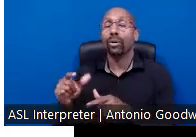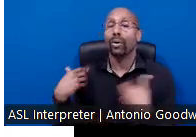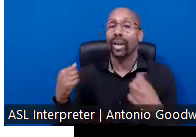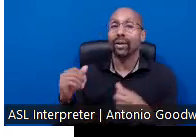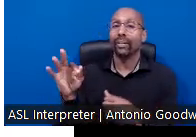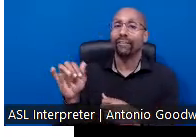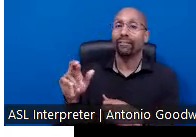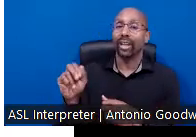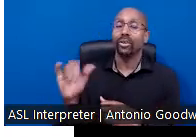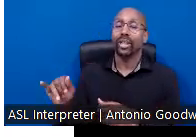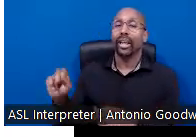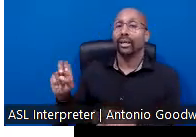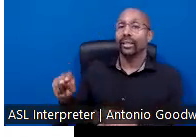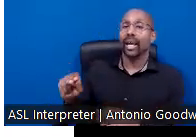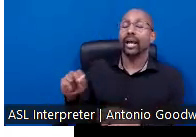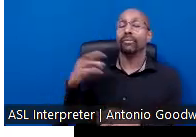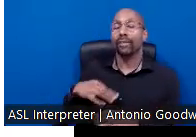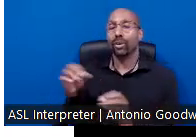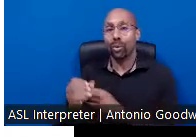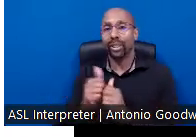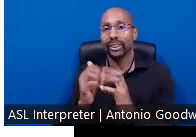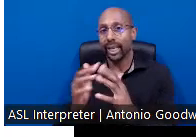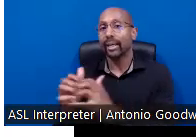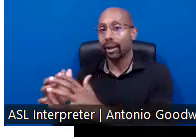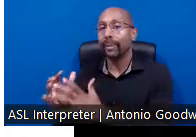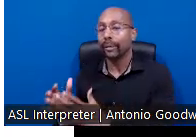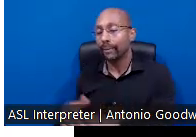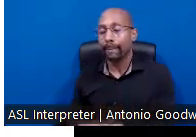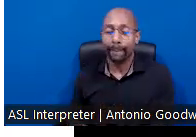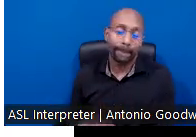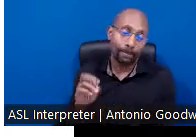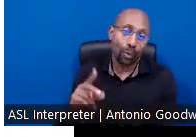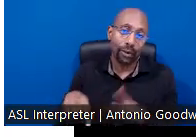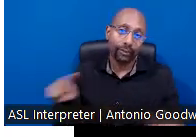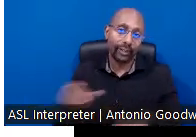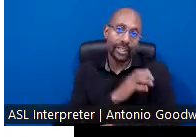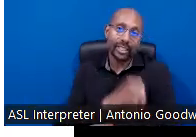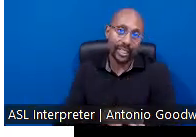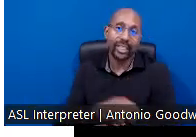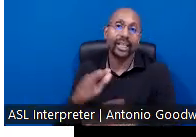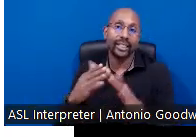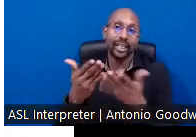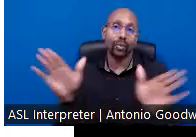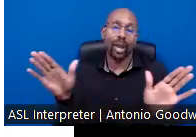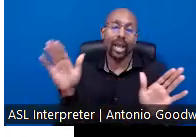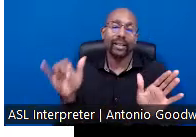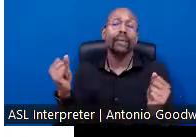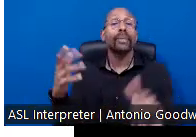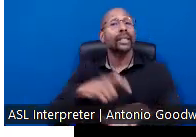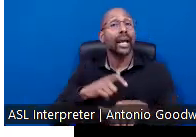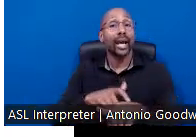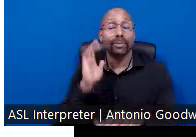by nonprofits and stuff like that, or various clinics throughout the city that often